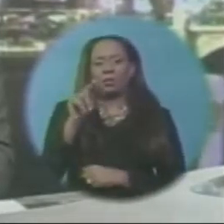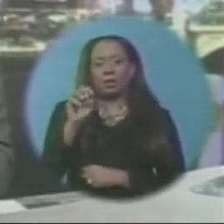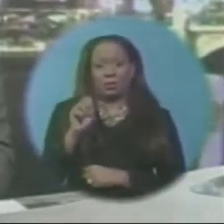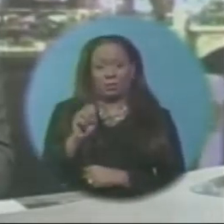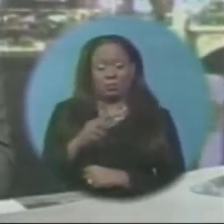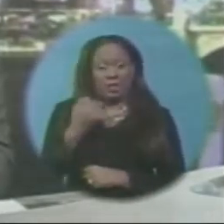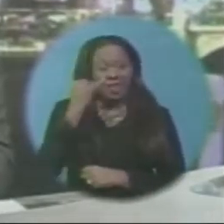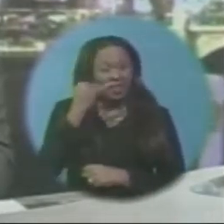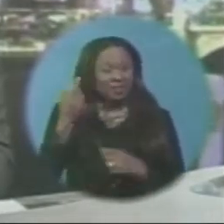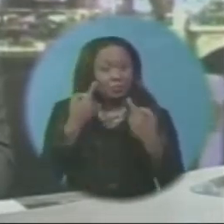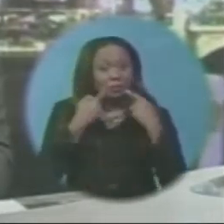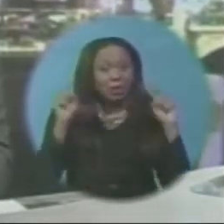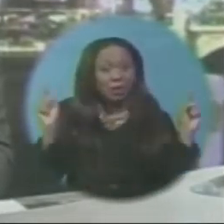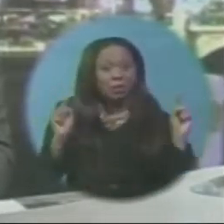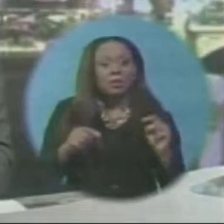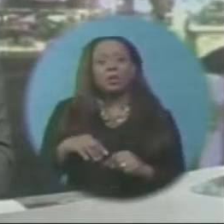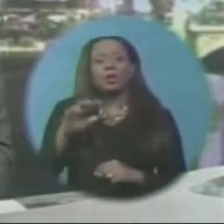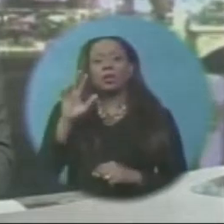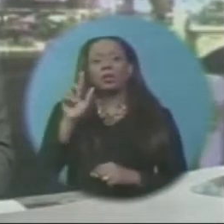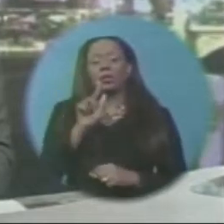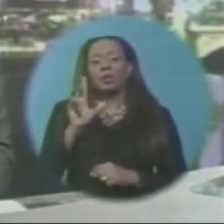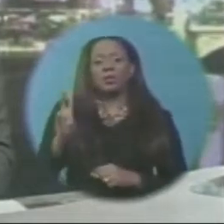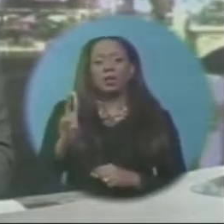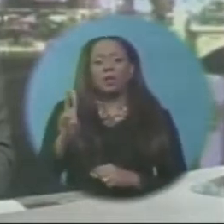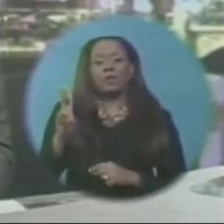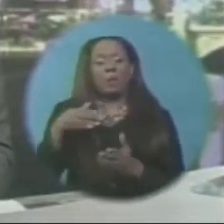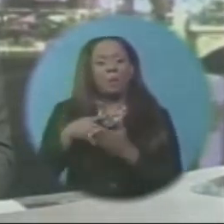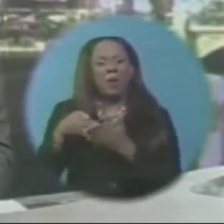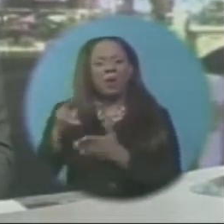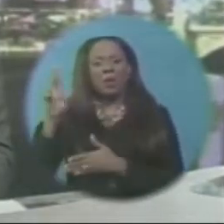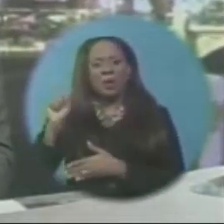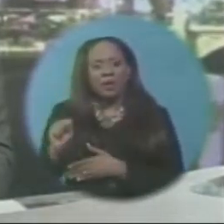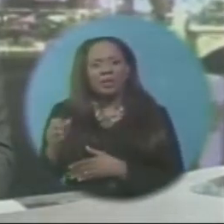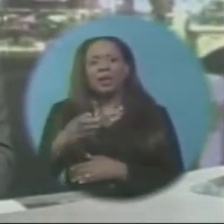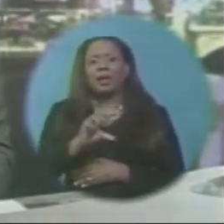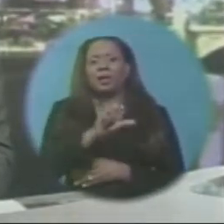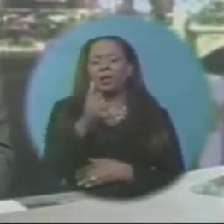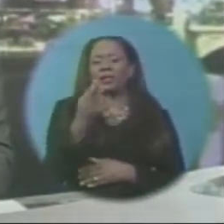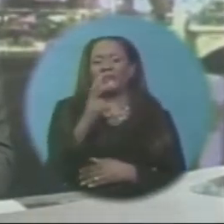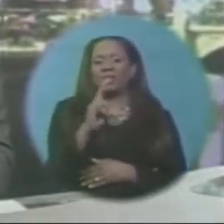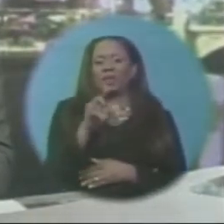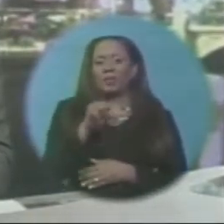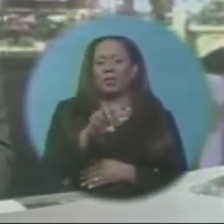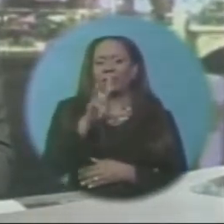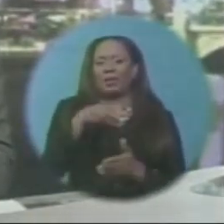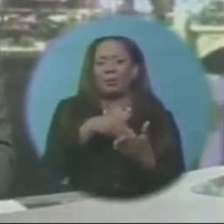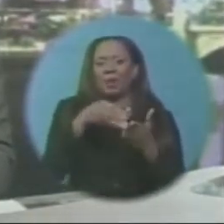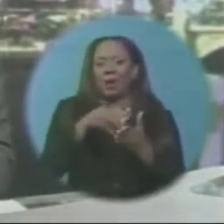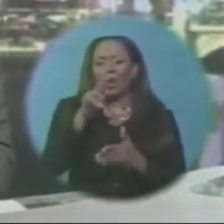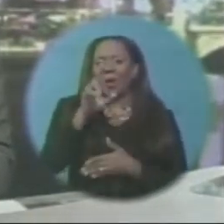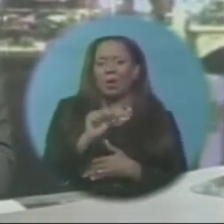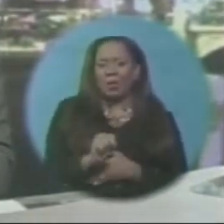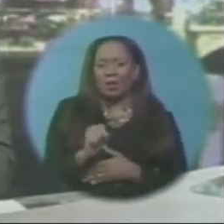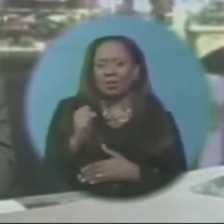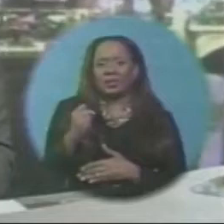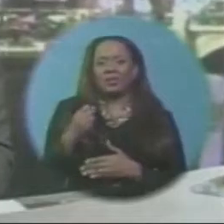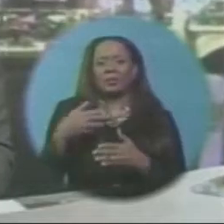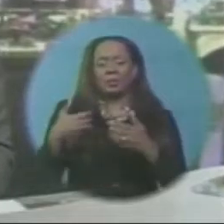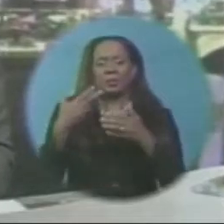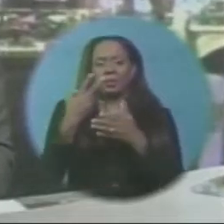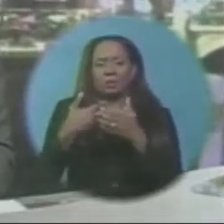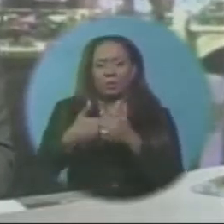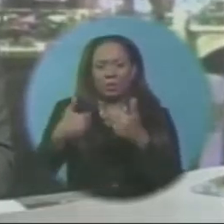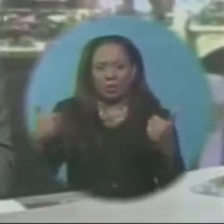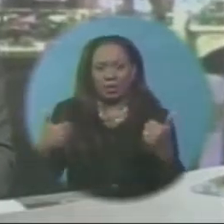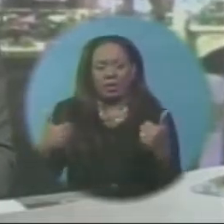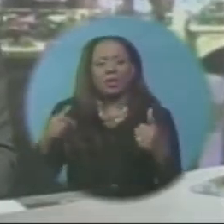million in grant funding and another $17.6 million in counterpart funding, which it should be able to